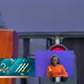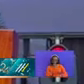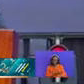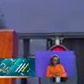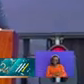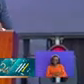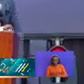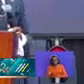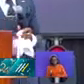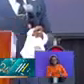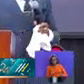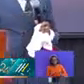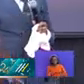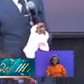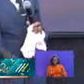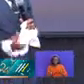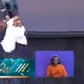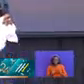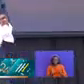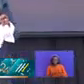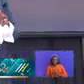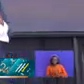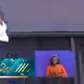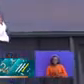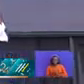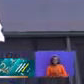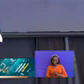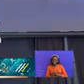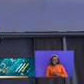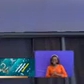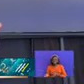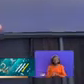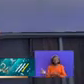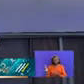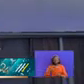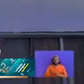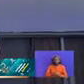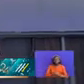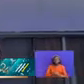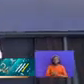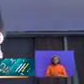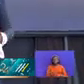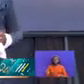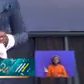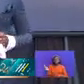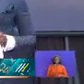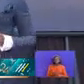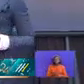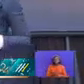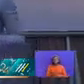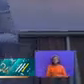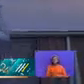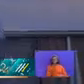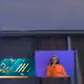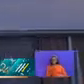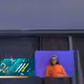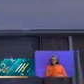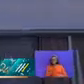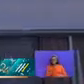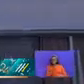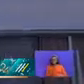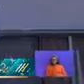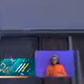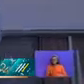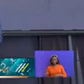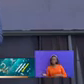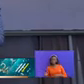up you will take an innocent girl and bring and get and go back for a PT